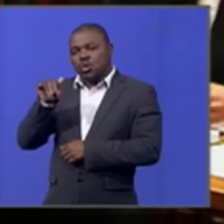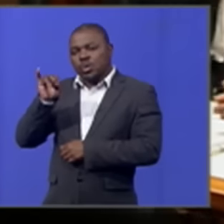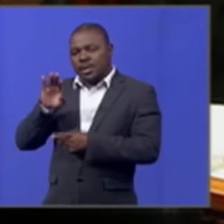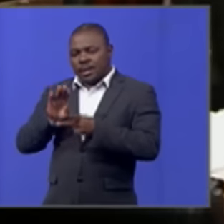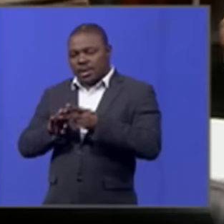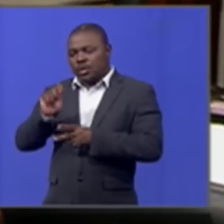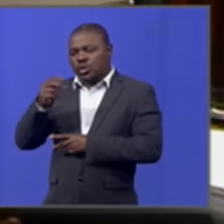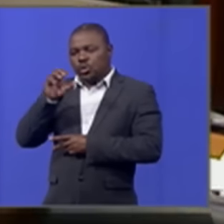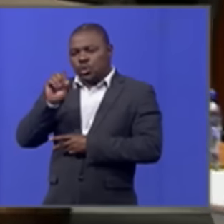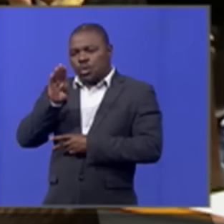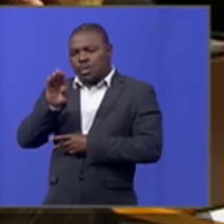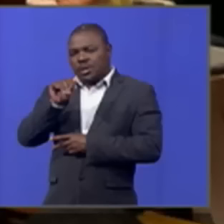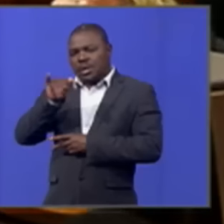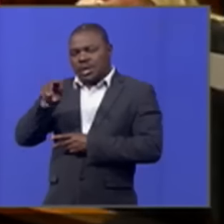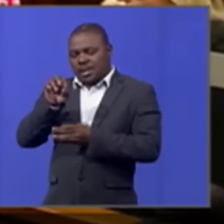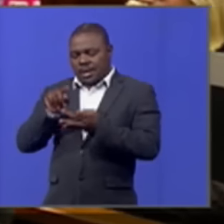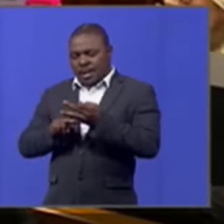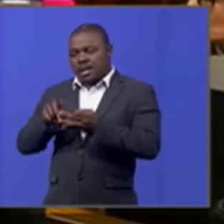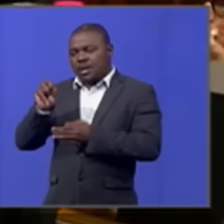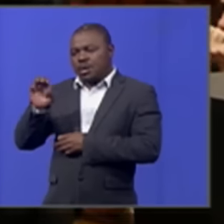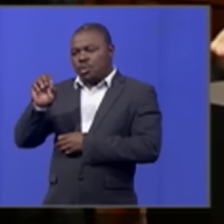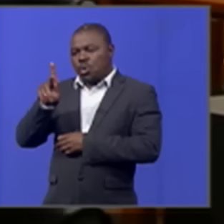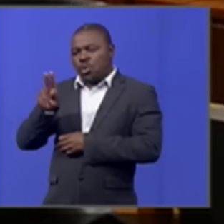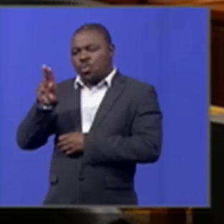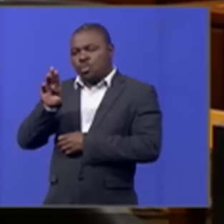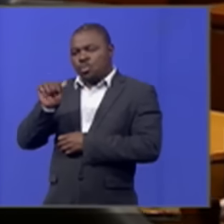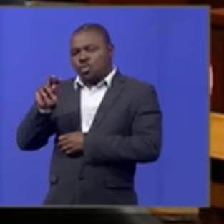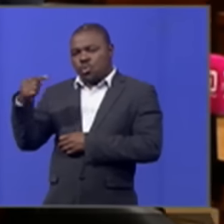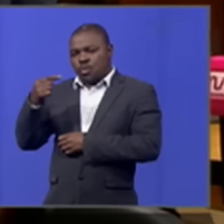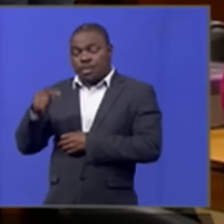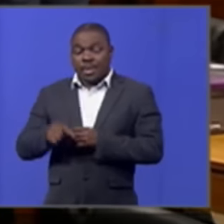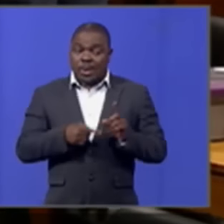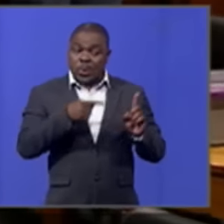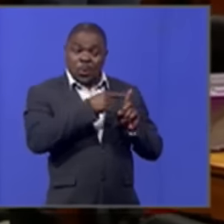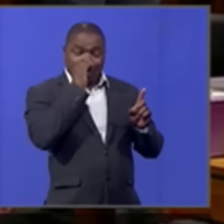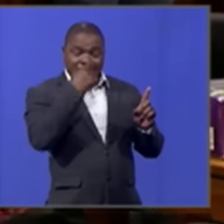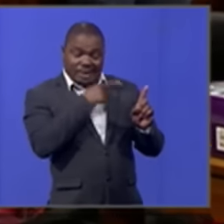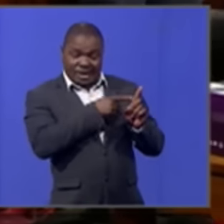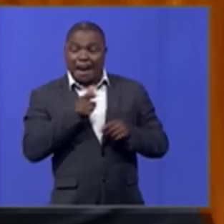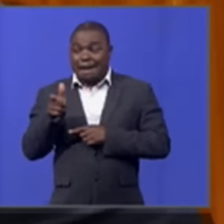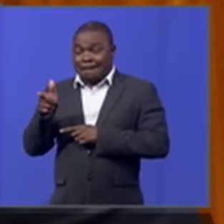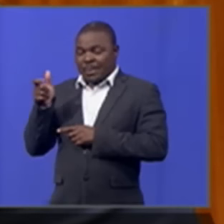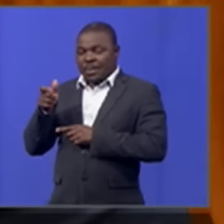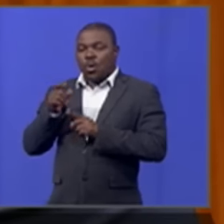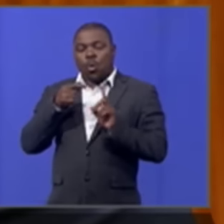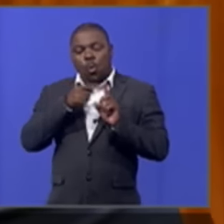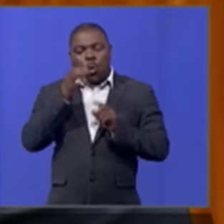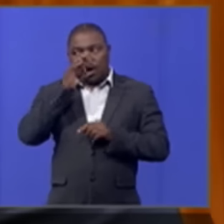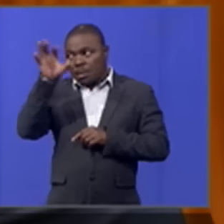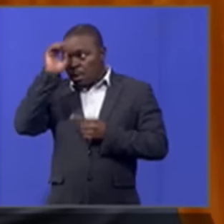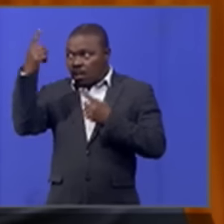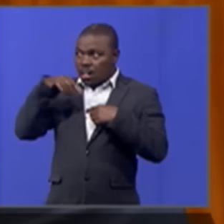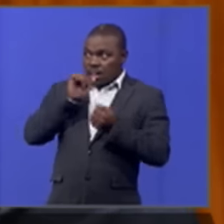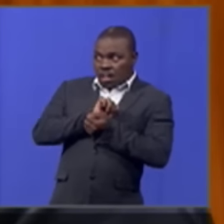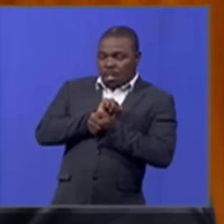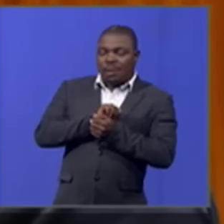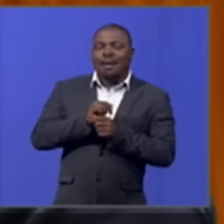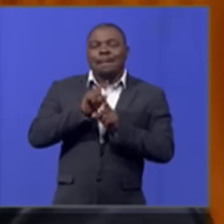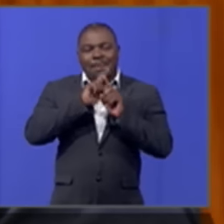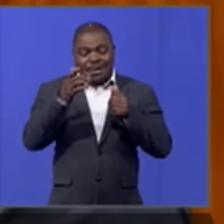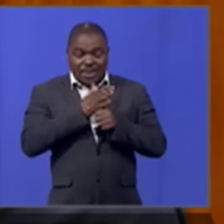Mokubung. Kekana yo go begwang fa ile ene mothuntsi mo ditiragalong tseno a re mapodisi a mo ketikile ka letsatsi leo mme Totetsi o